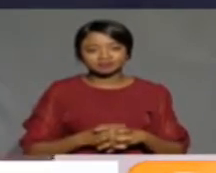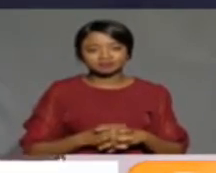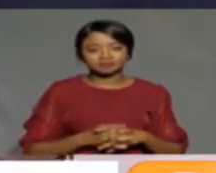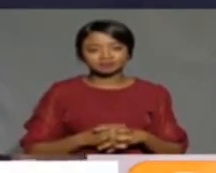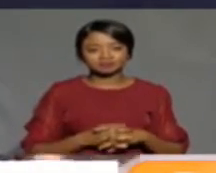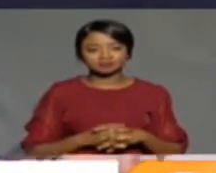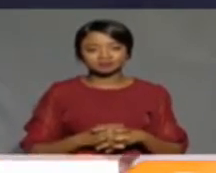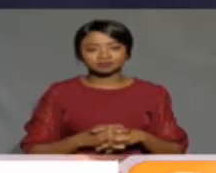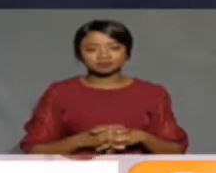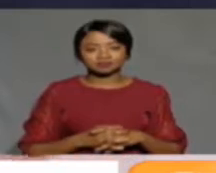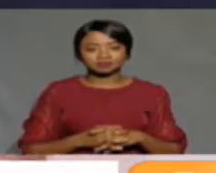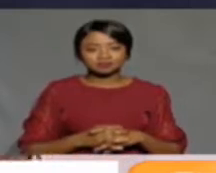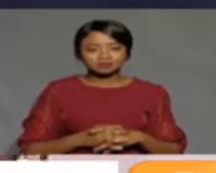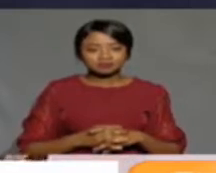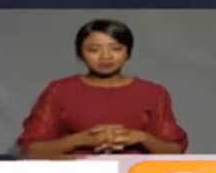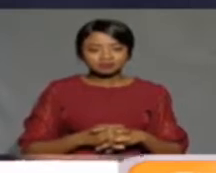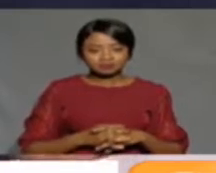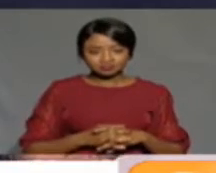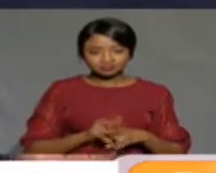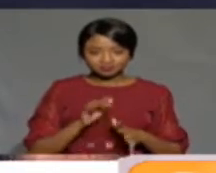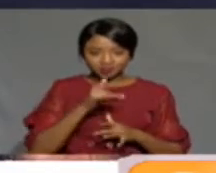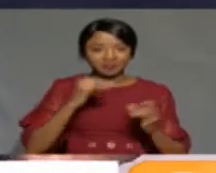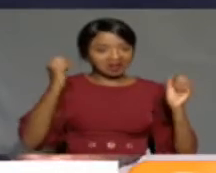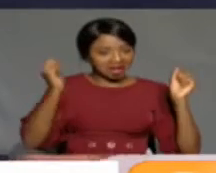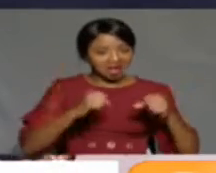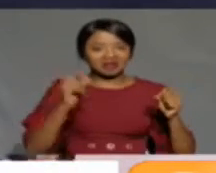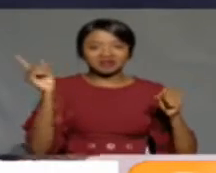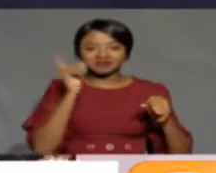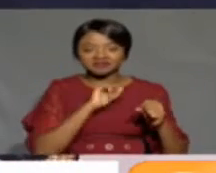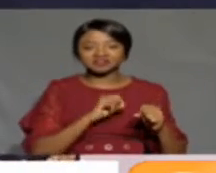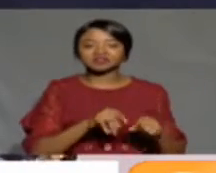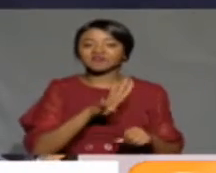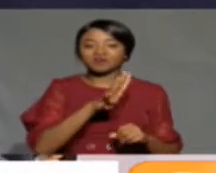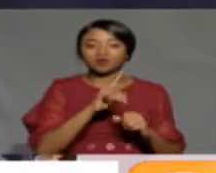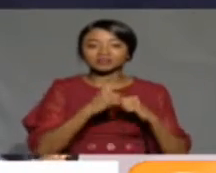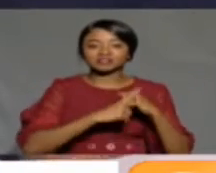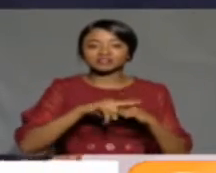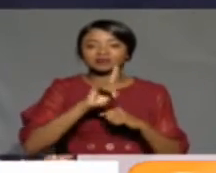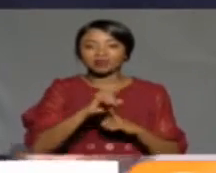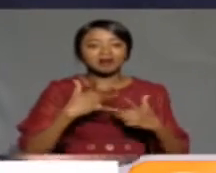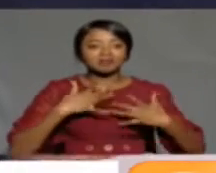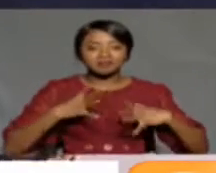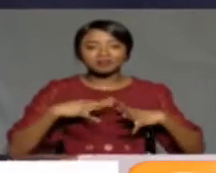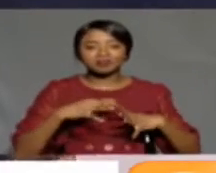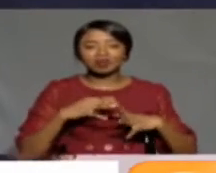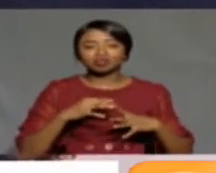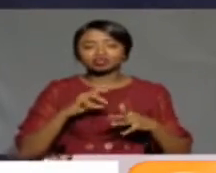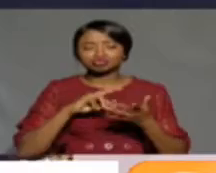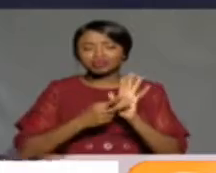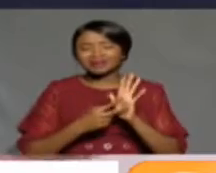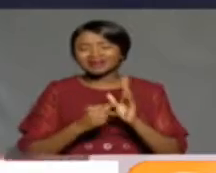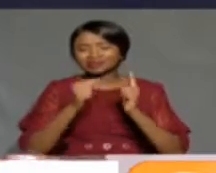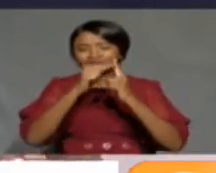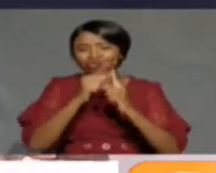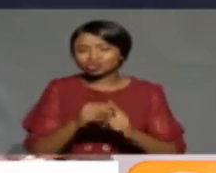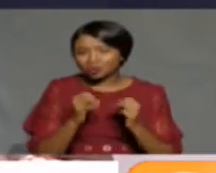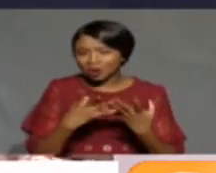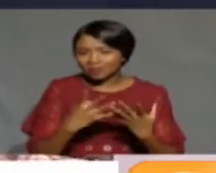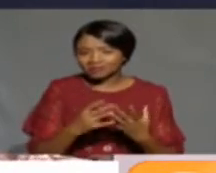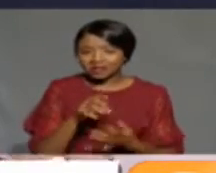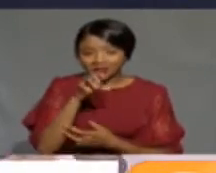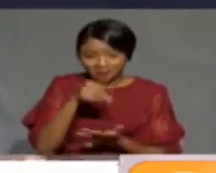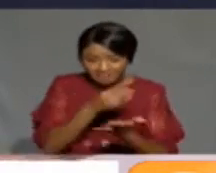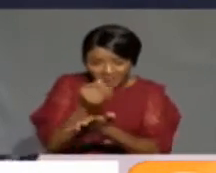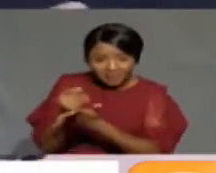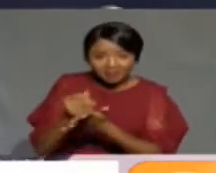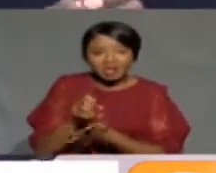therefore that was agreed upon. 461 people, there was going to cost about 265 million Kenya